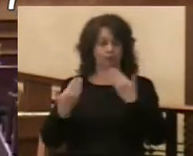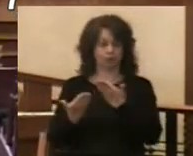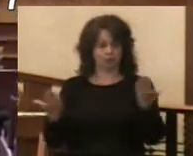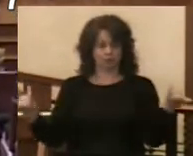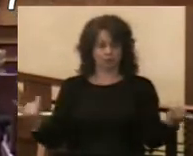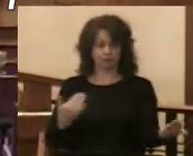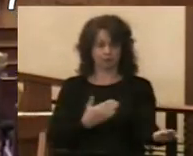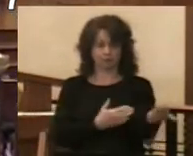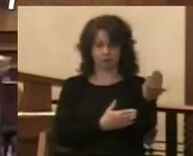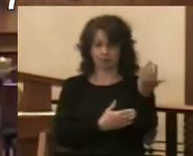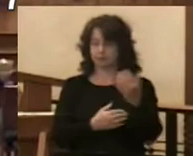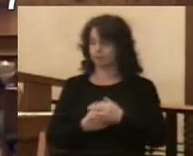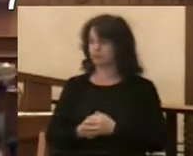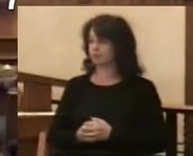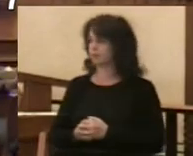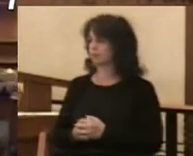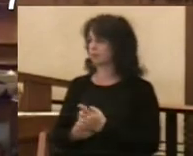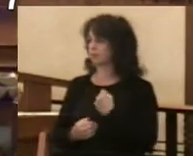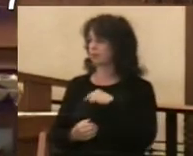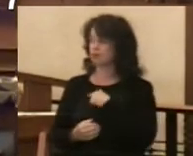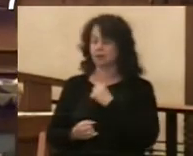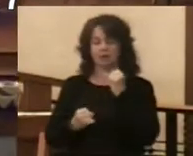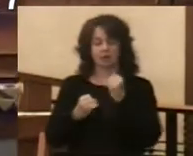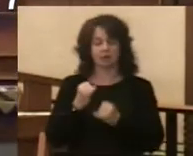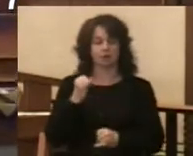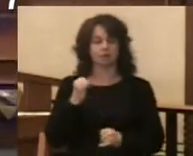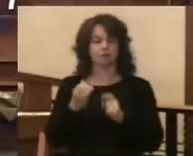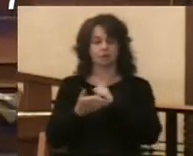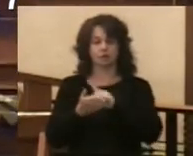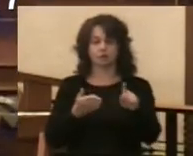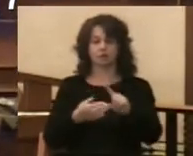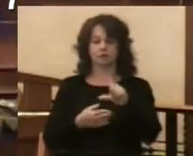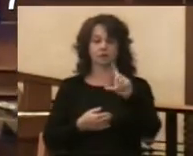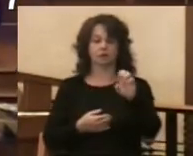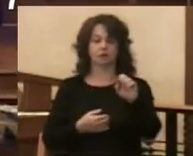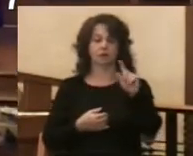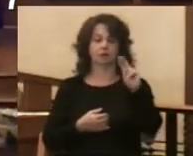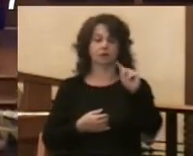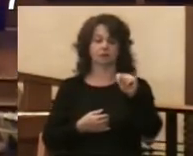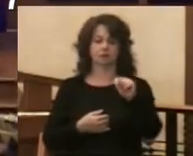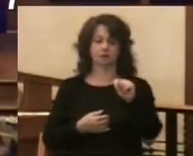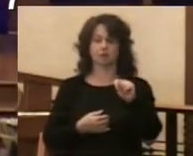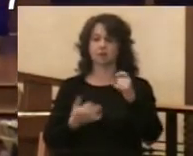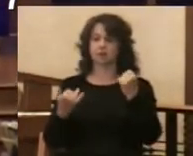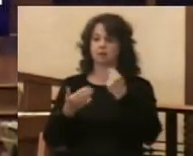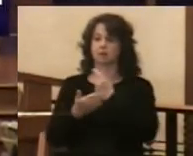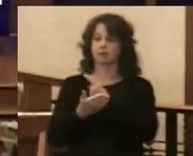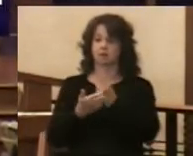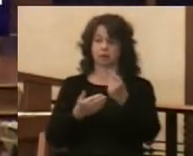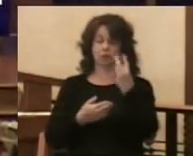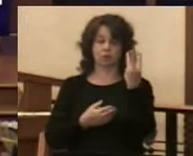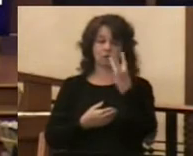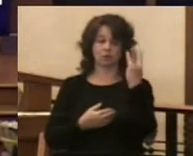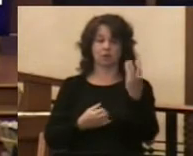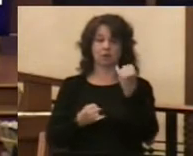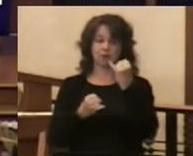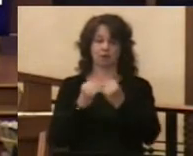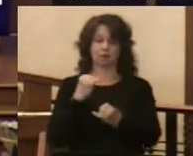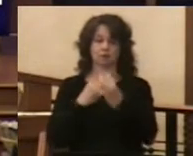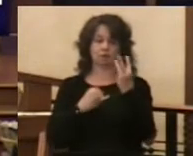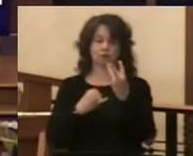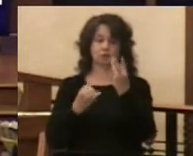day. We are drawing into the final weeks of our Lenten season, and so this Wednesday is our final midweek